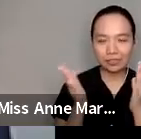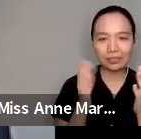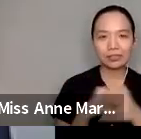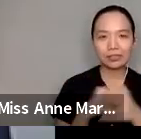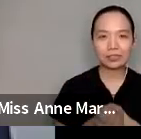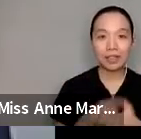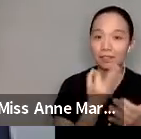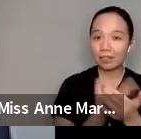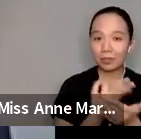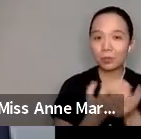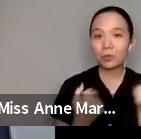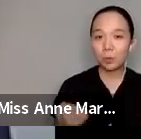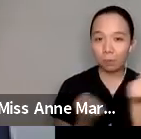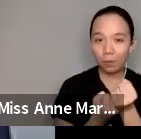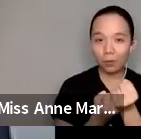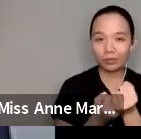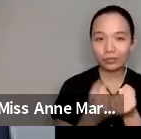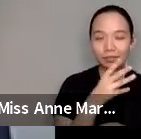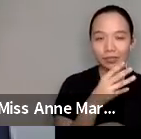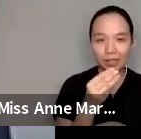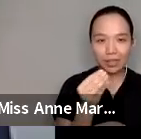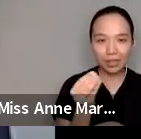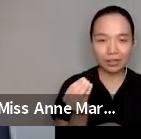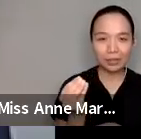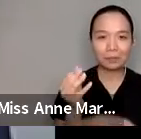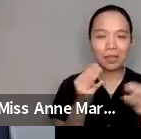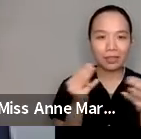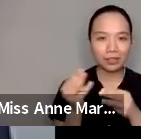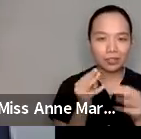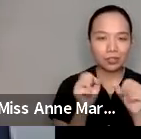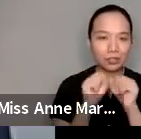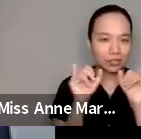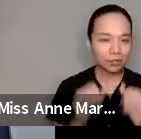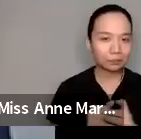financial supports and management system.